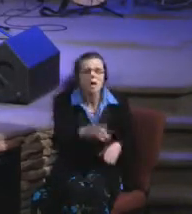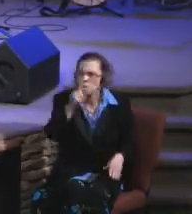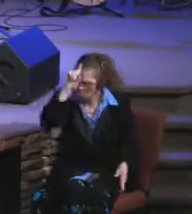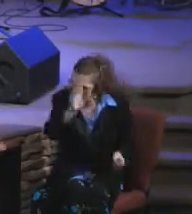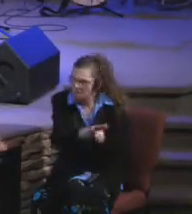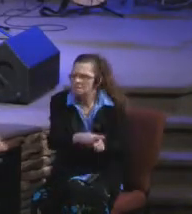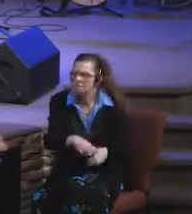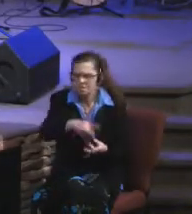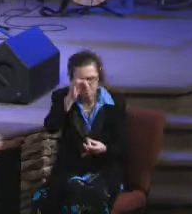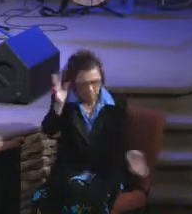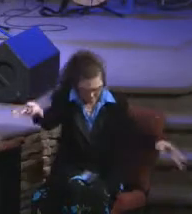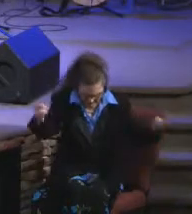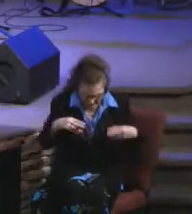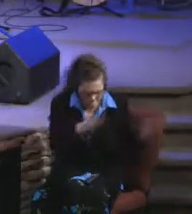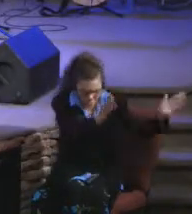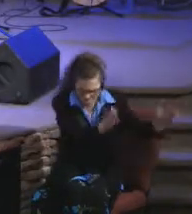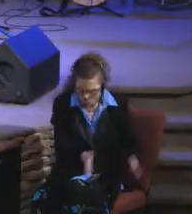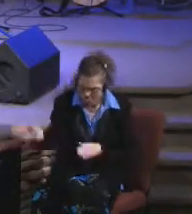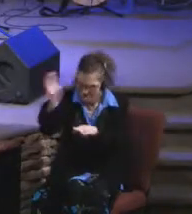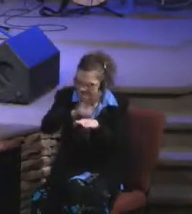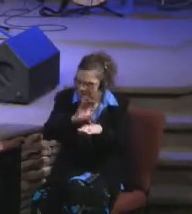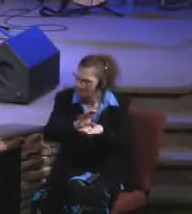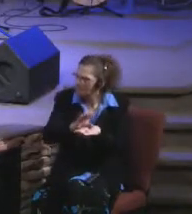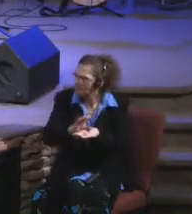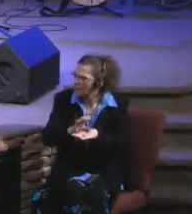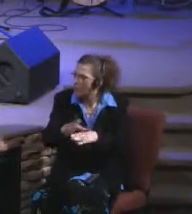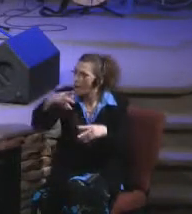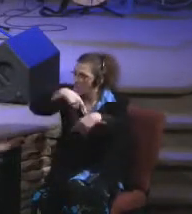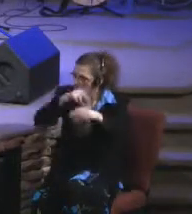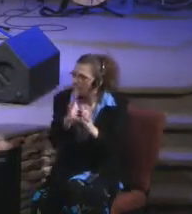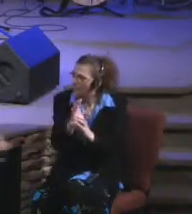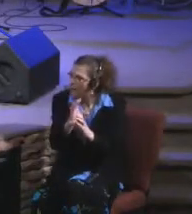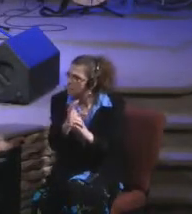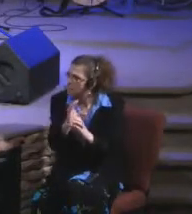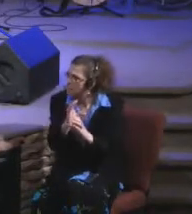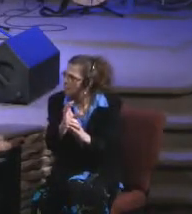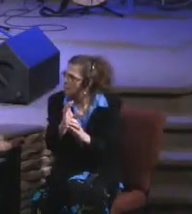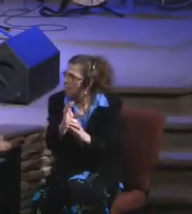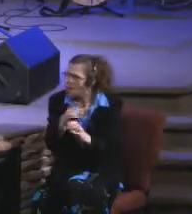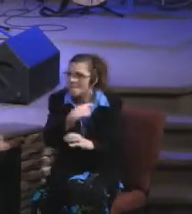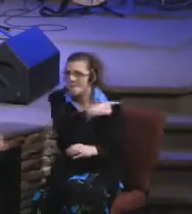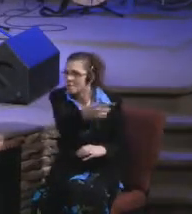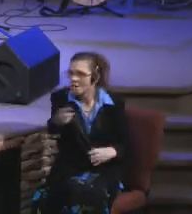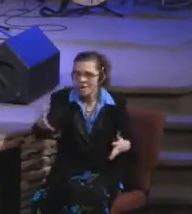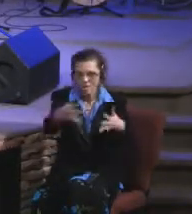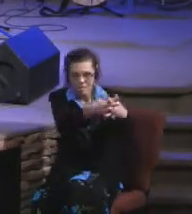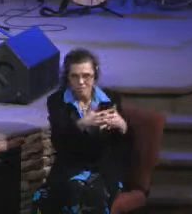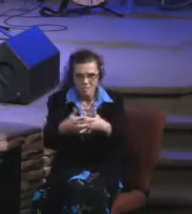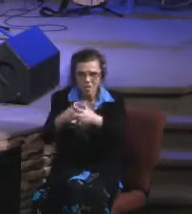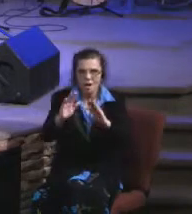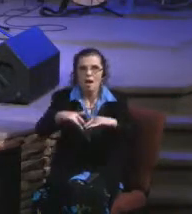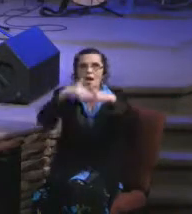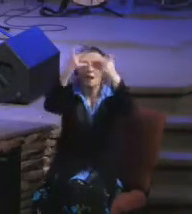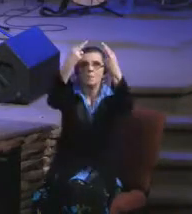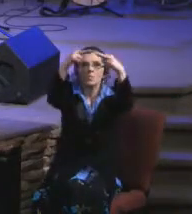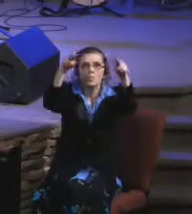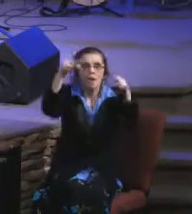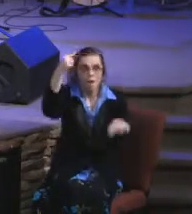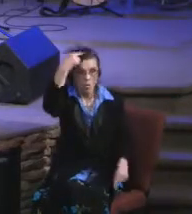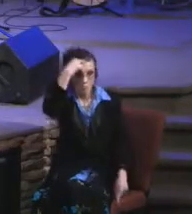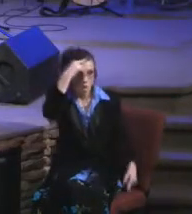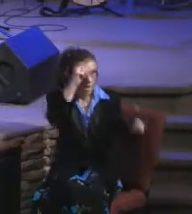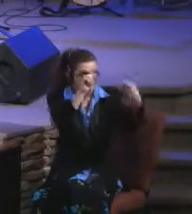his way in our services. And the Bible says on the day of Pentecost, They were all gathered in the upper room in one mind and